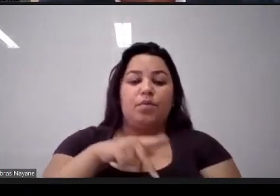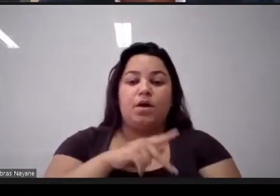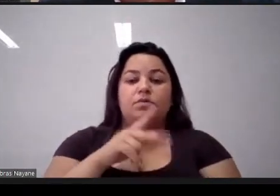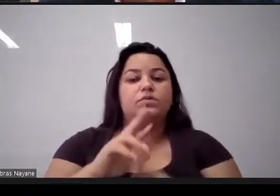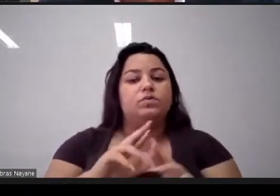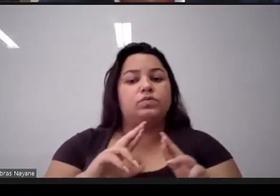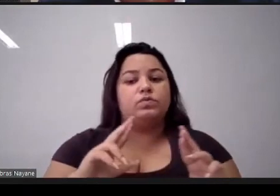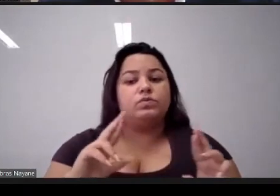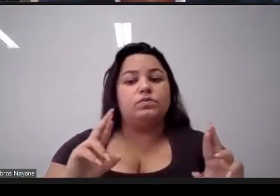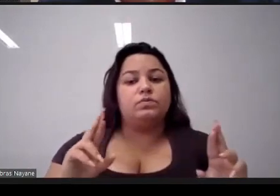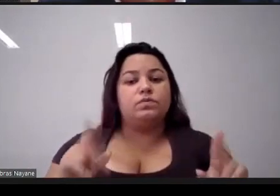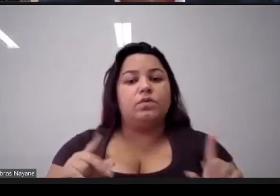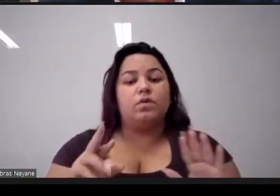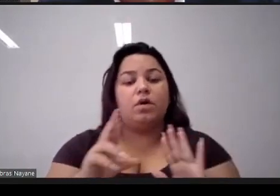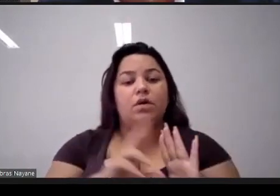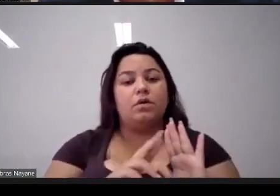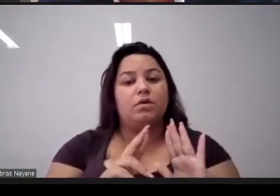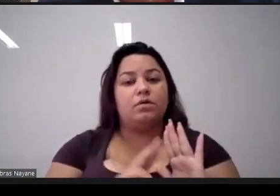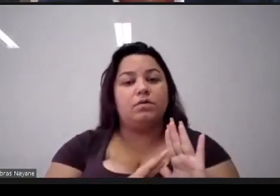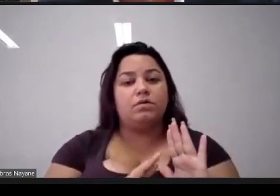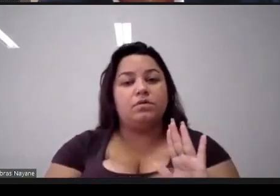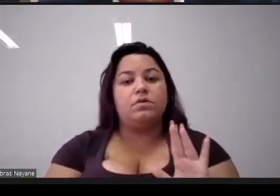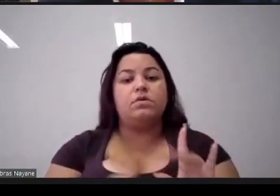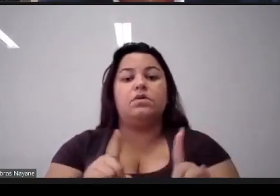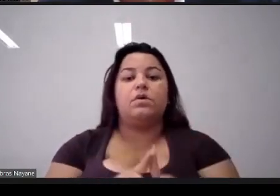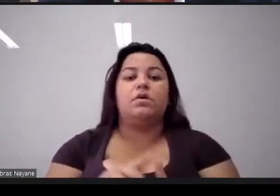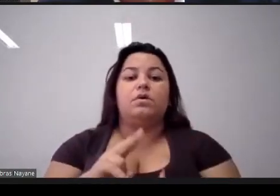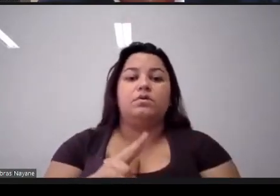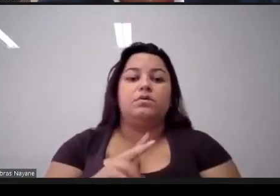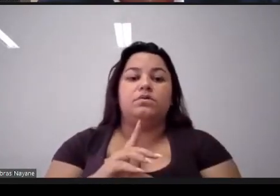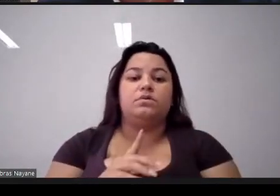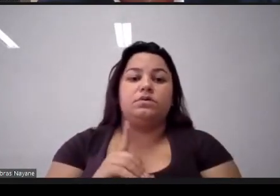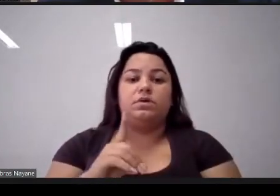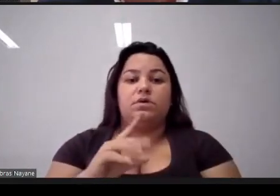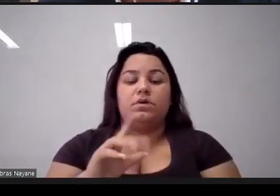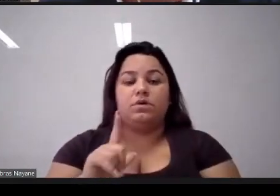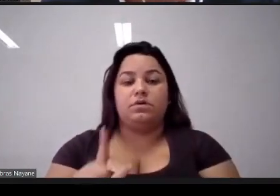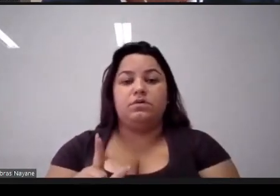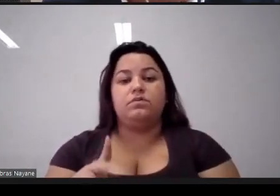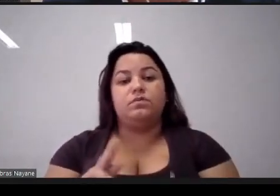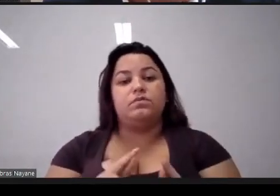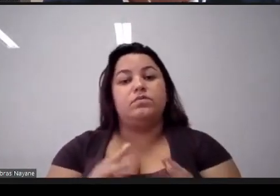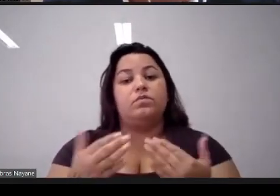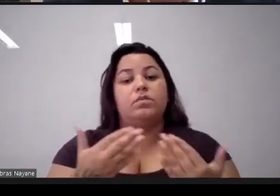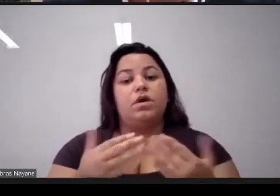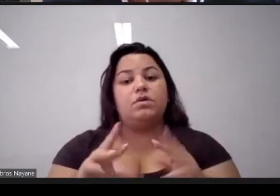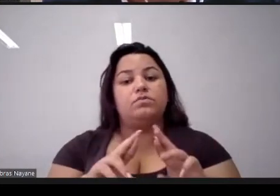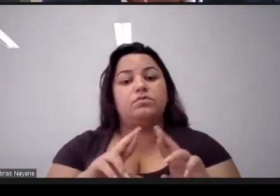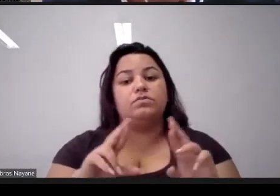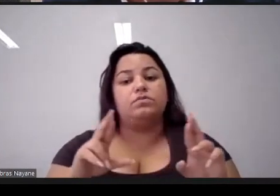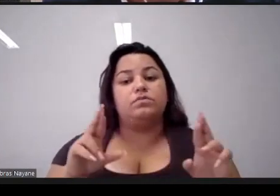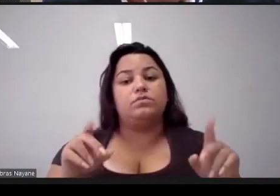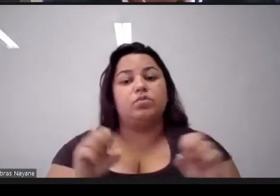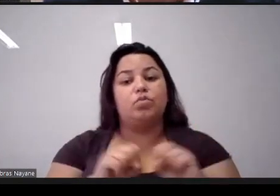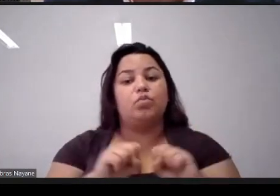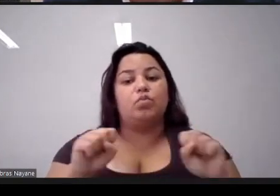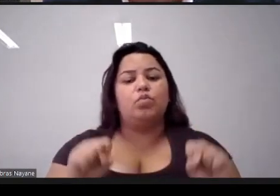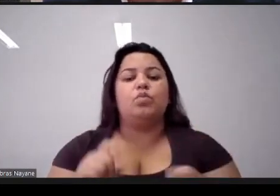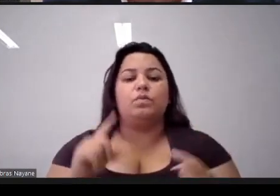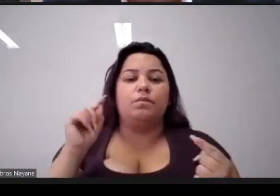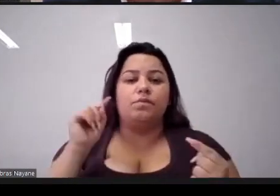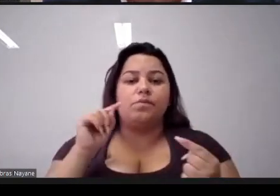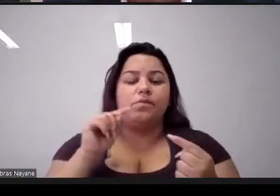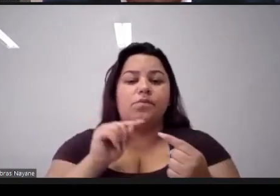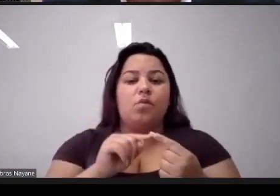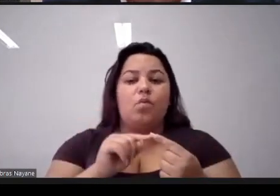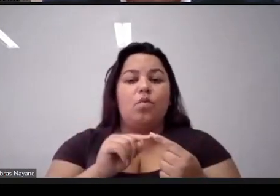different systems that I think is quite a good read. I can send details of that across to the